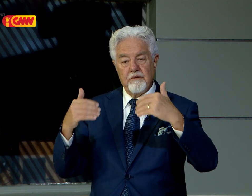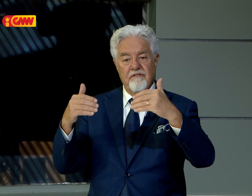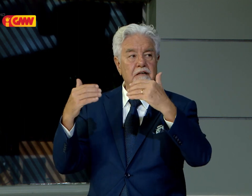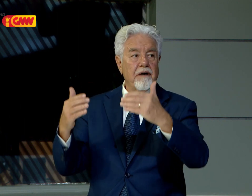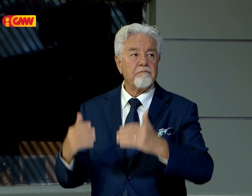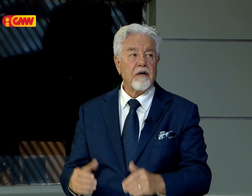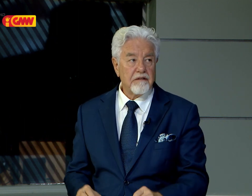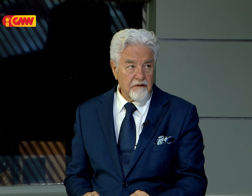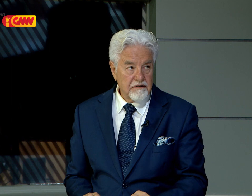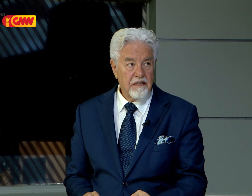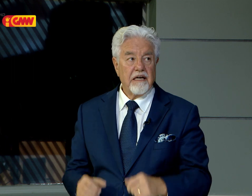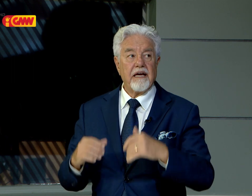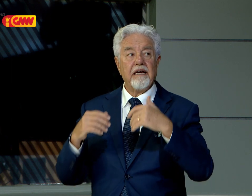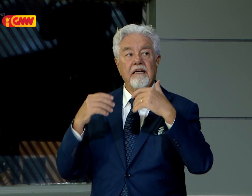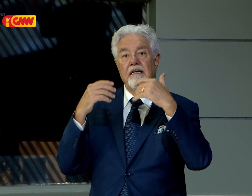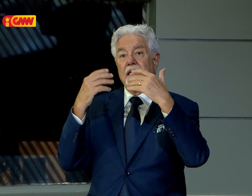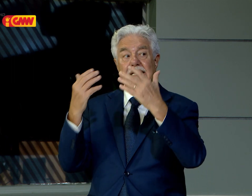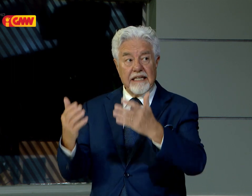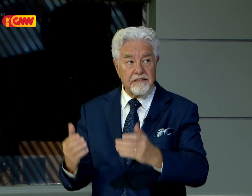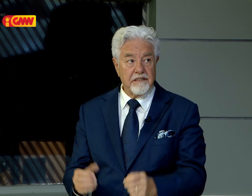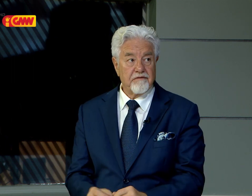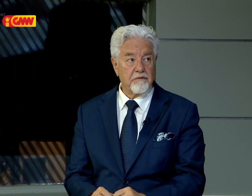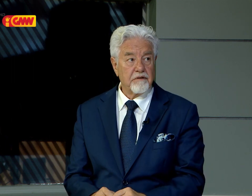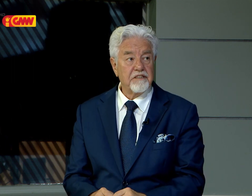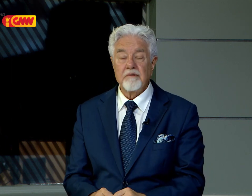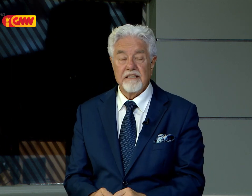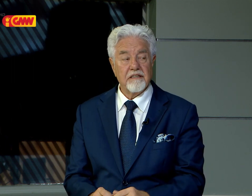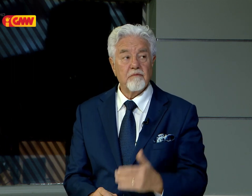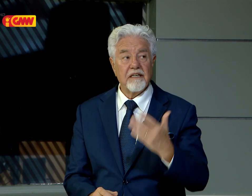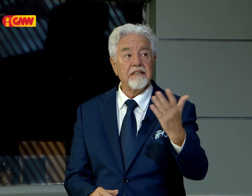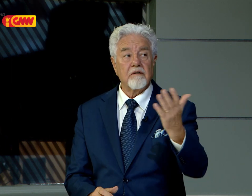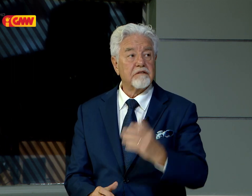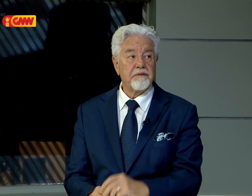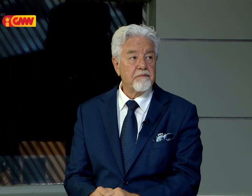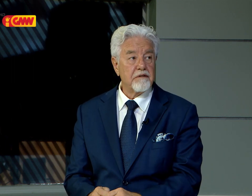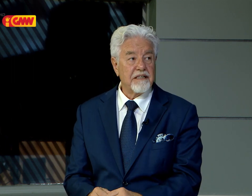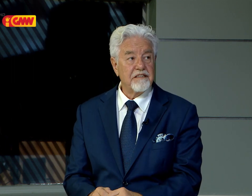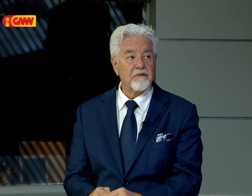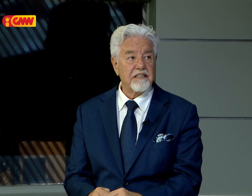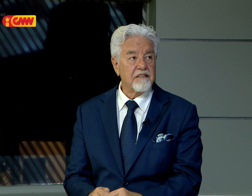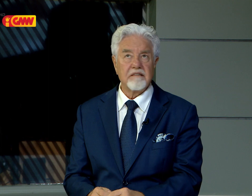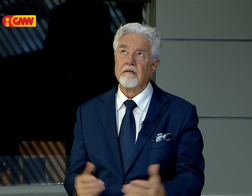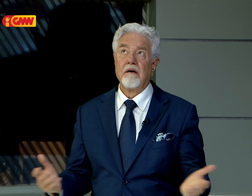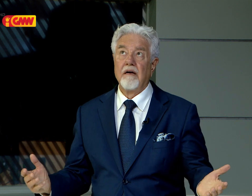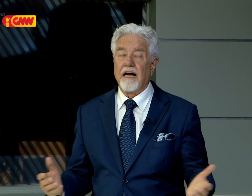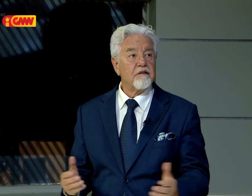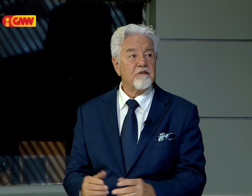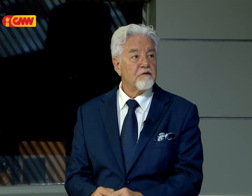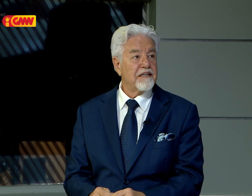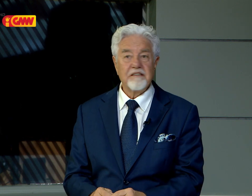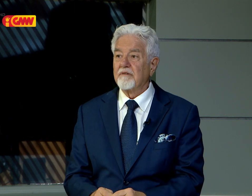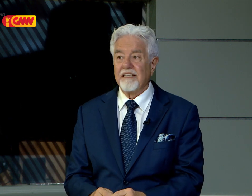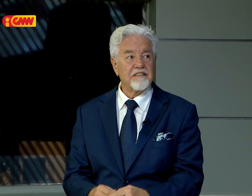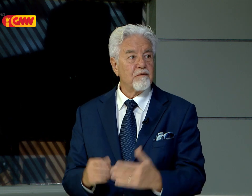you develop a model, an identity for Timor-Leste? When I talk to people about Timor-Leste, they say, I don't know